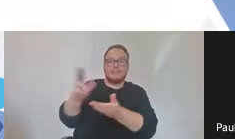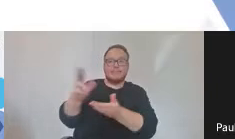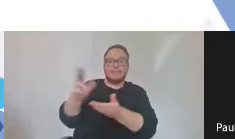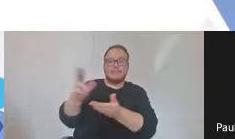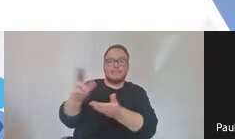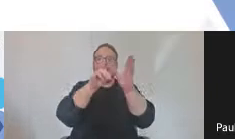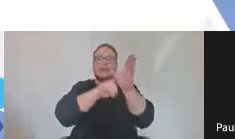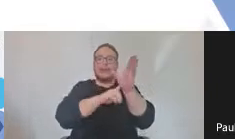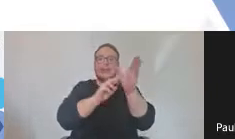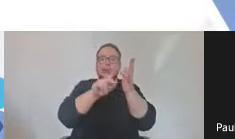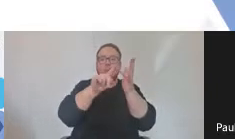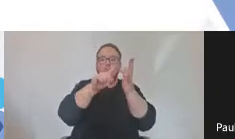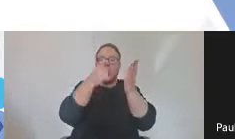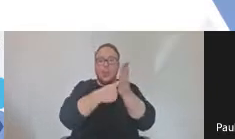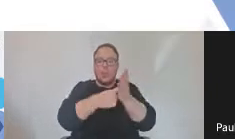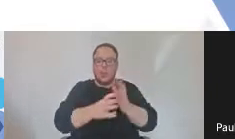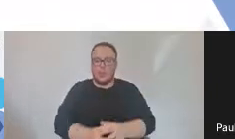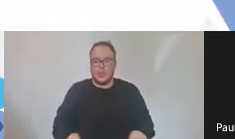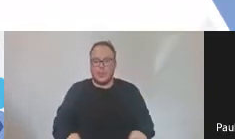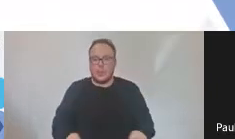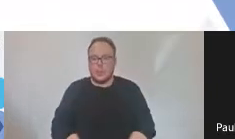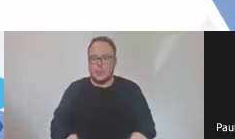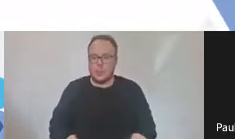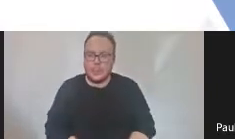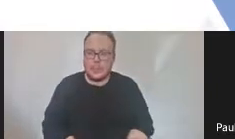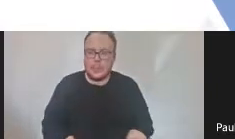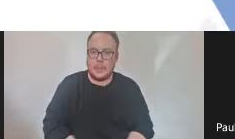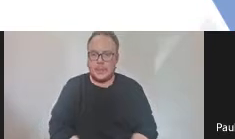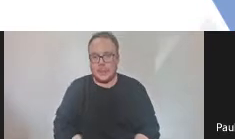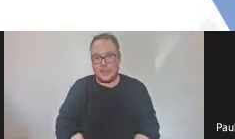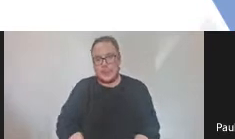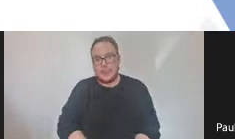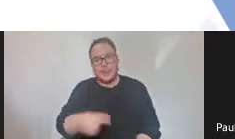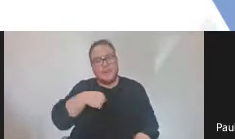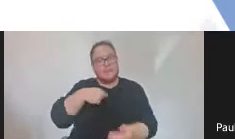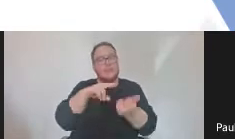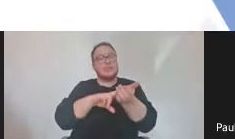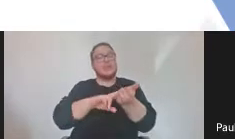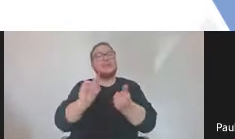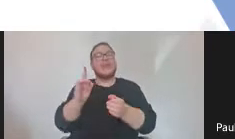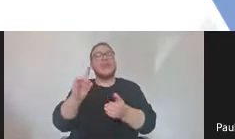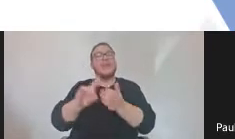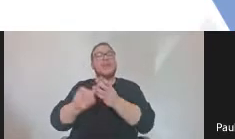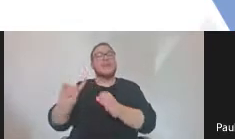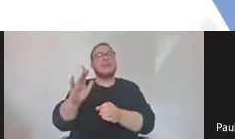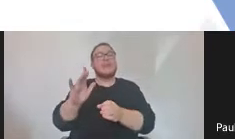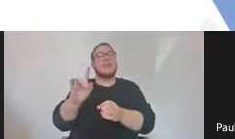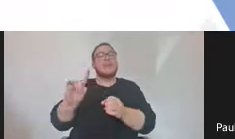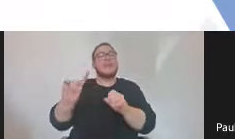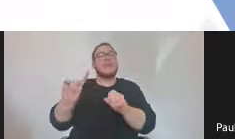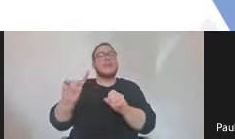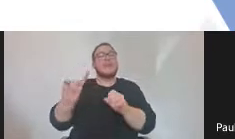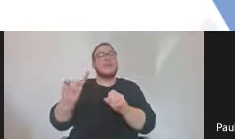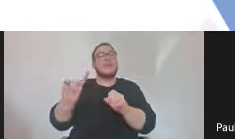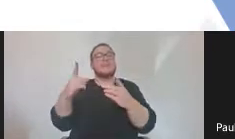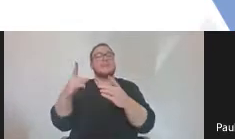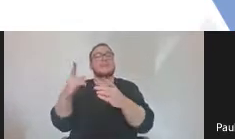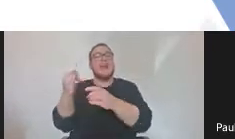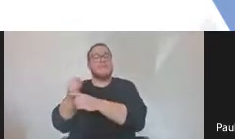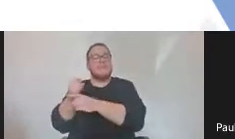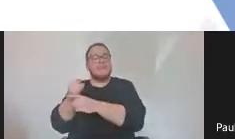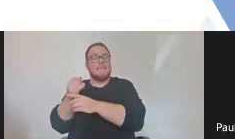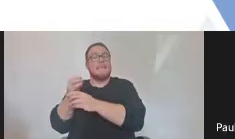Good afternoon, thank you. So I'm Dr. Shami Noor. I'm a GP in Lichfield and Burntwood. I'm the chair of South East Staff's CCG,